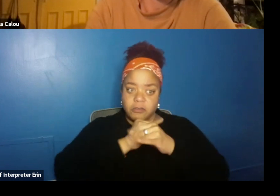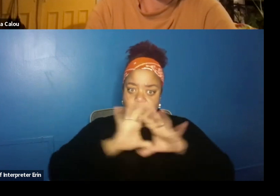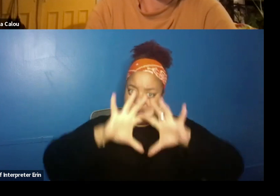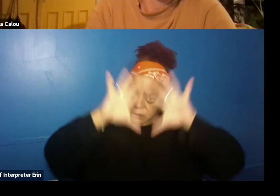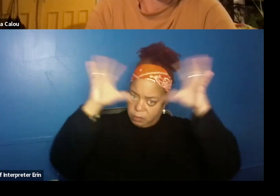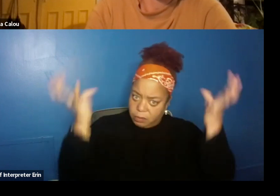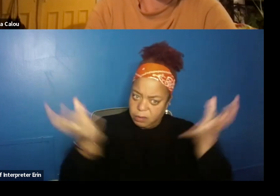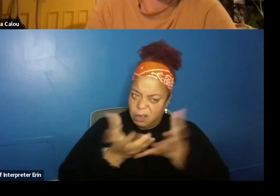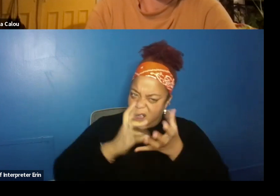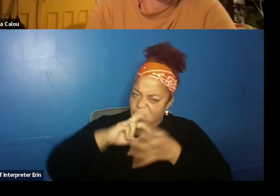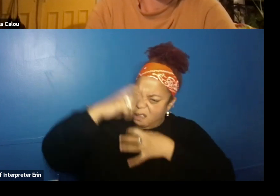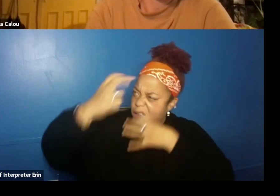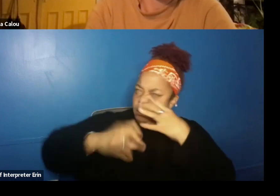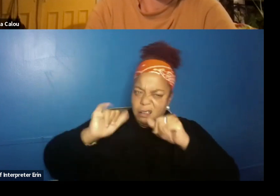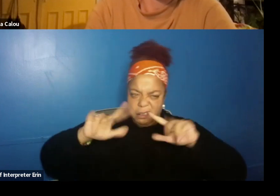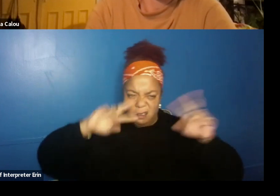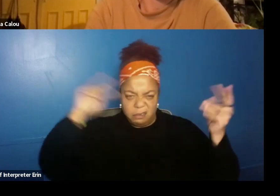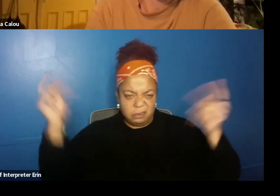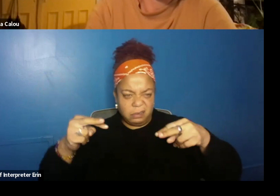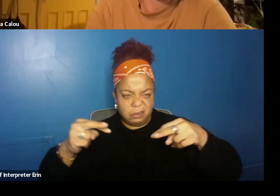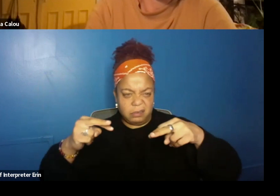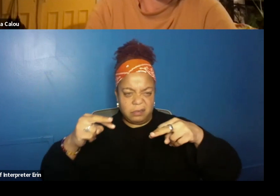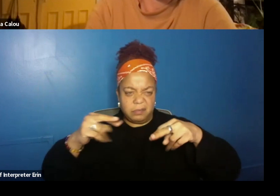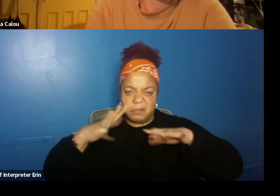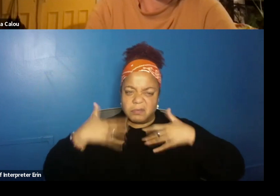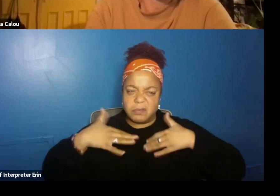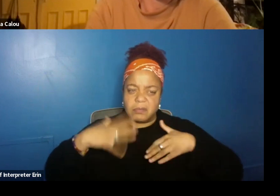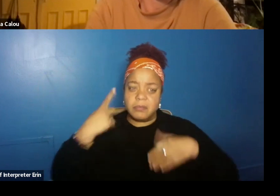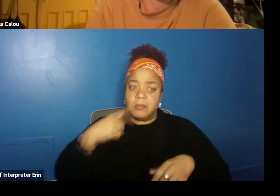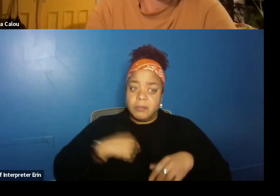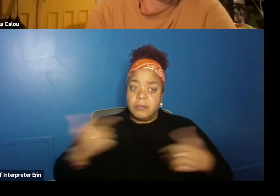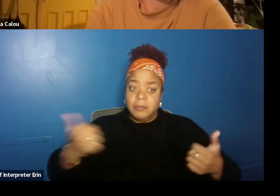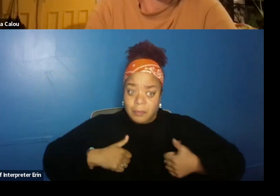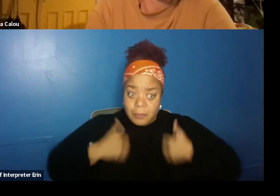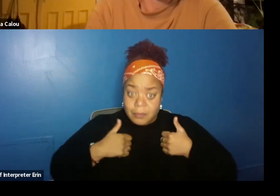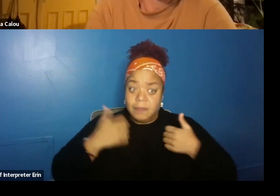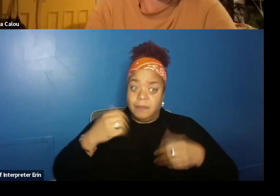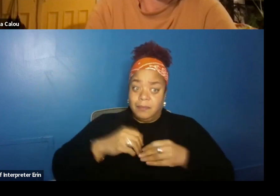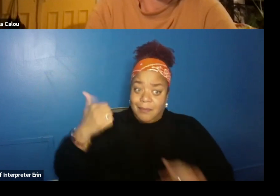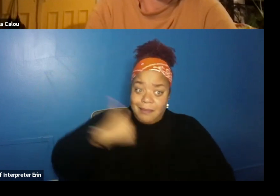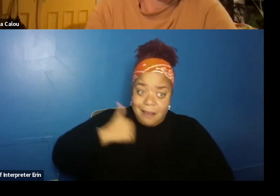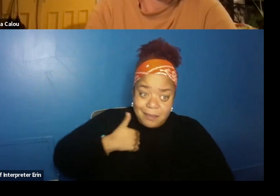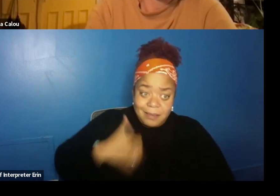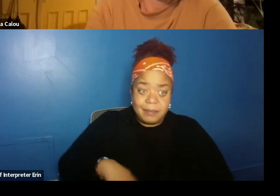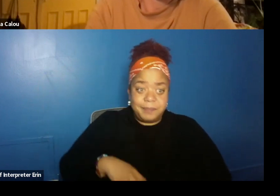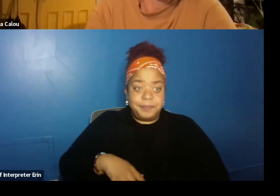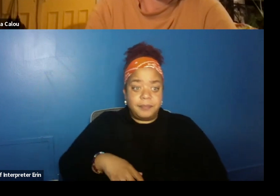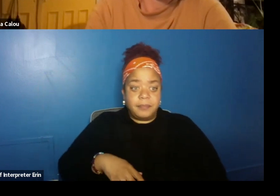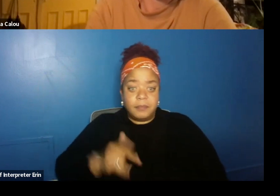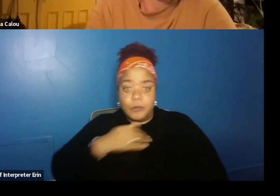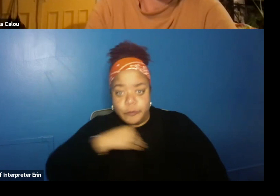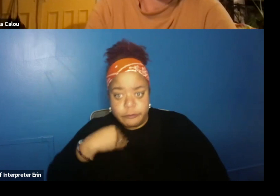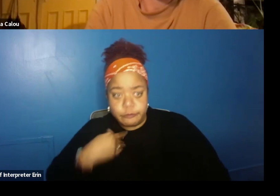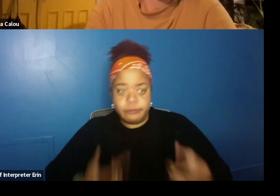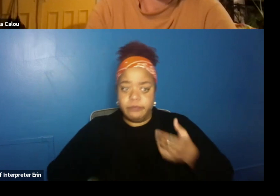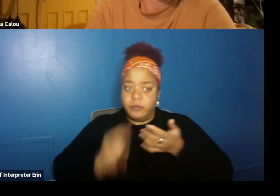me, living here in Canada and living in Toronto, 2 weeks before George Floyd's